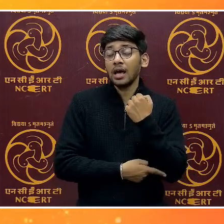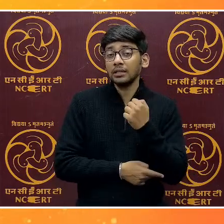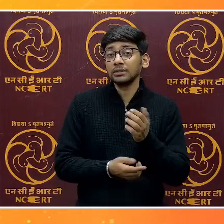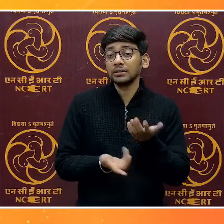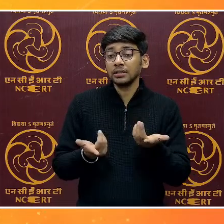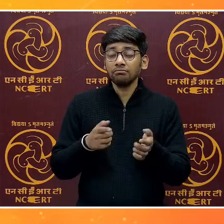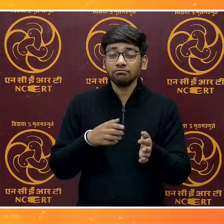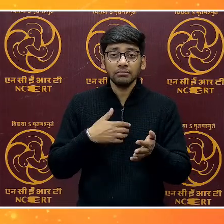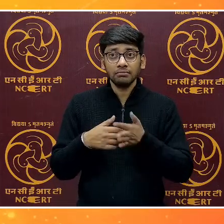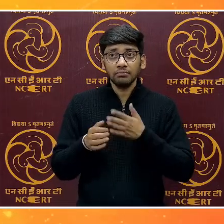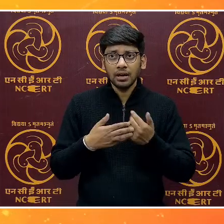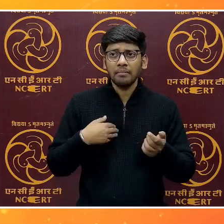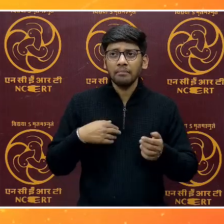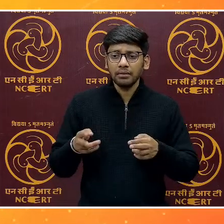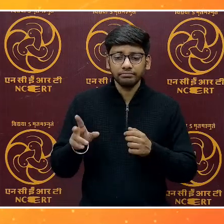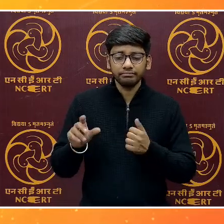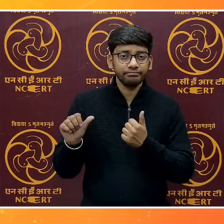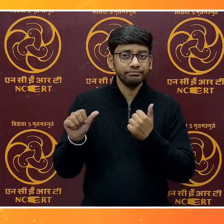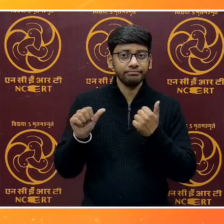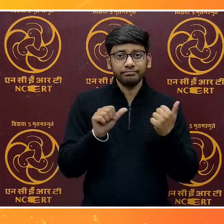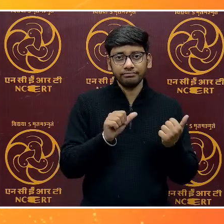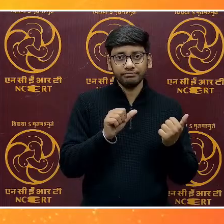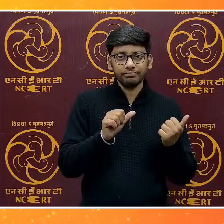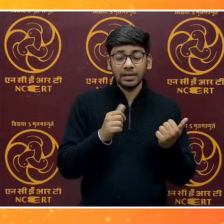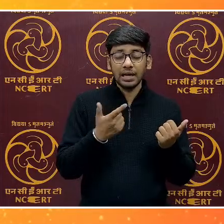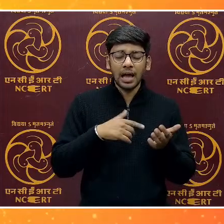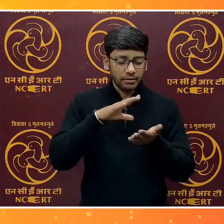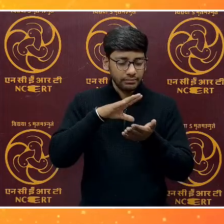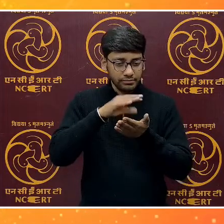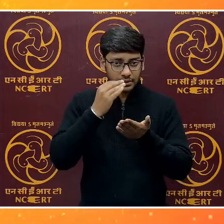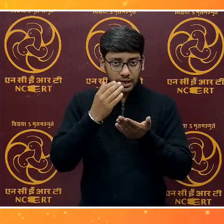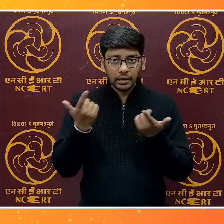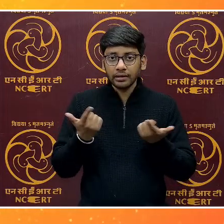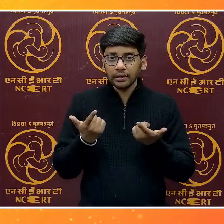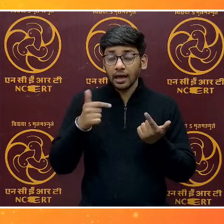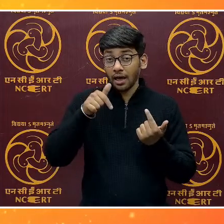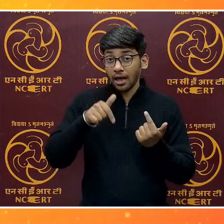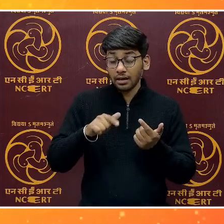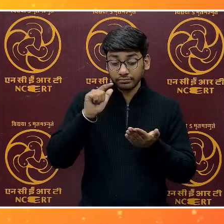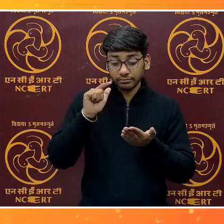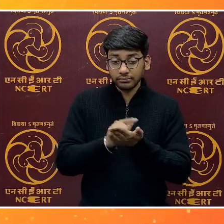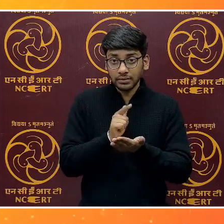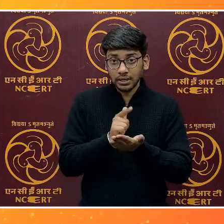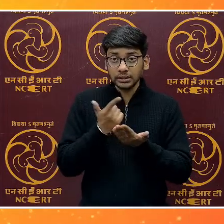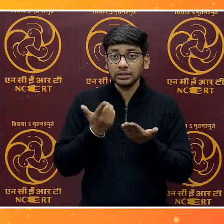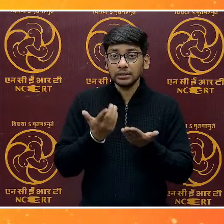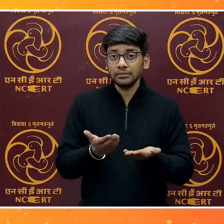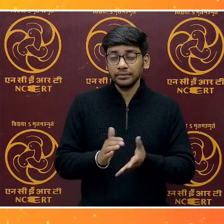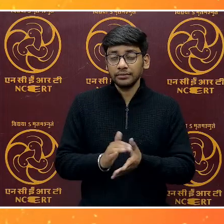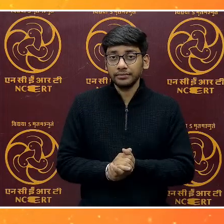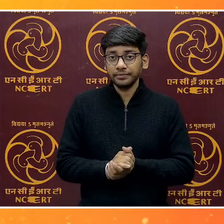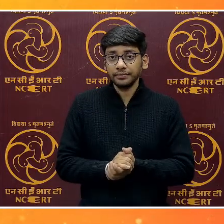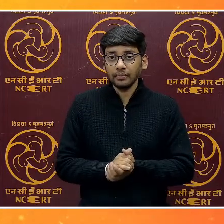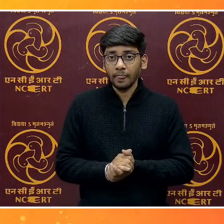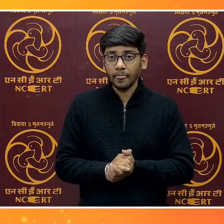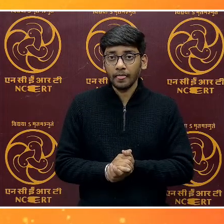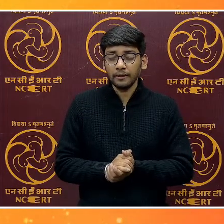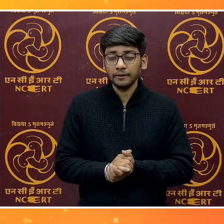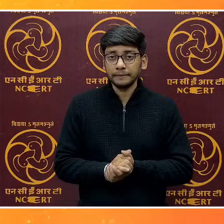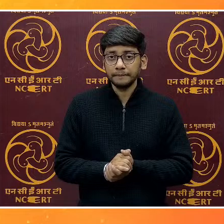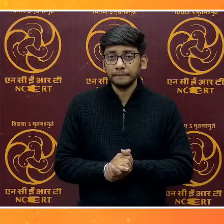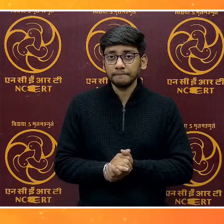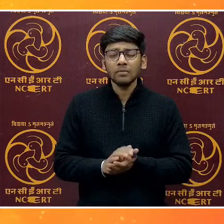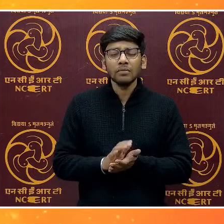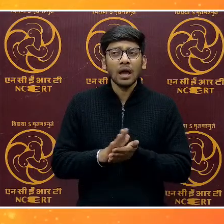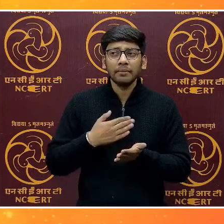session. But let me recall what were the learning outcomes of this chapter. Harpreet, I wanted